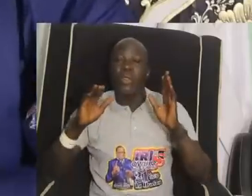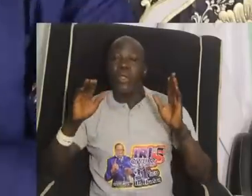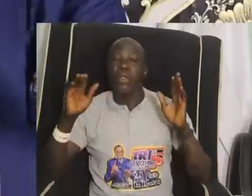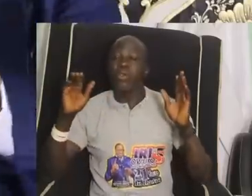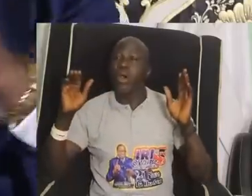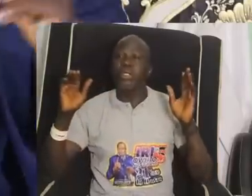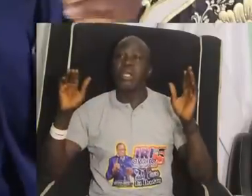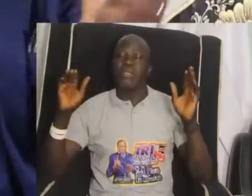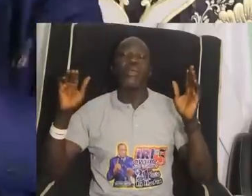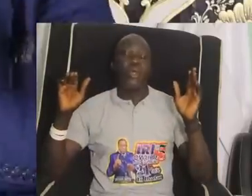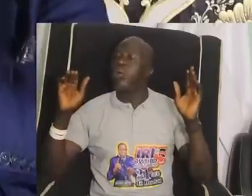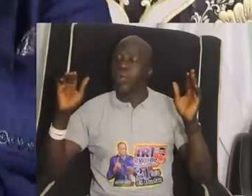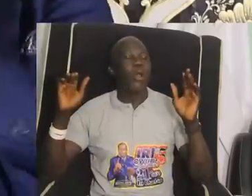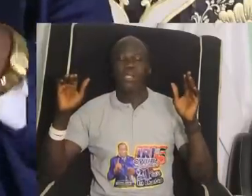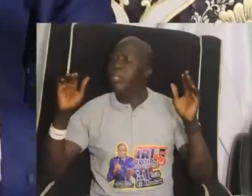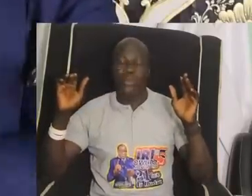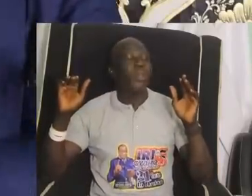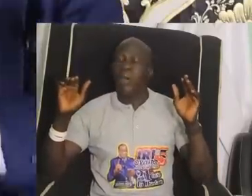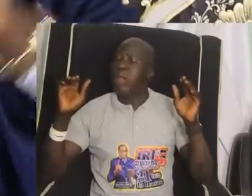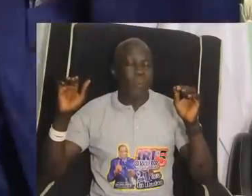prove it.